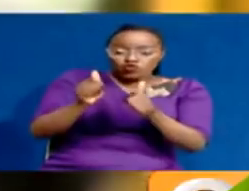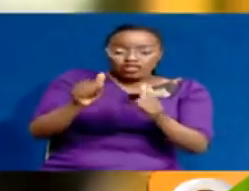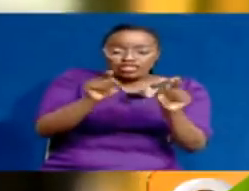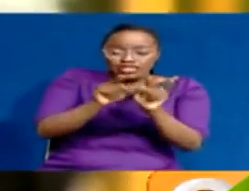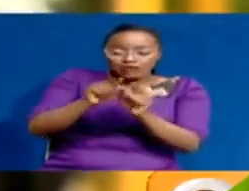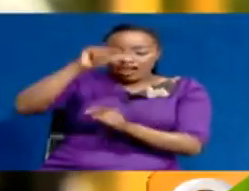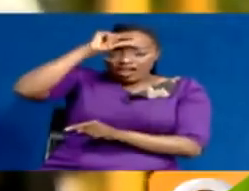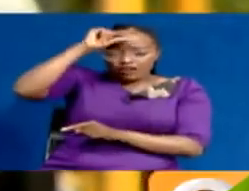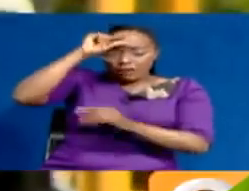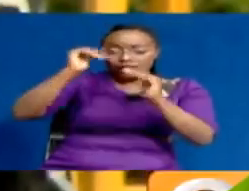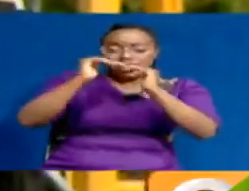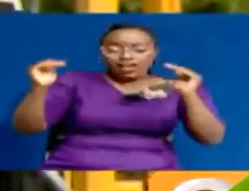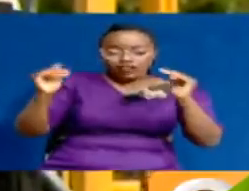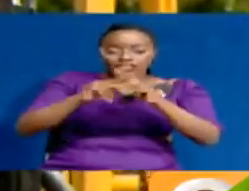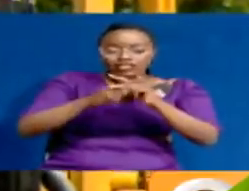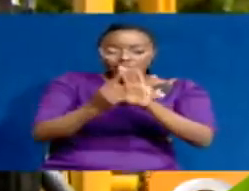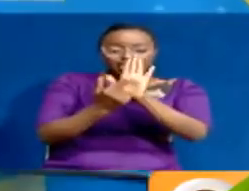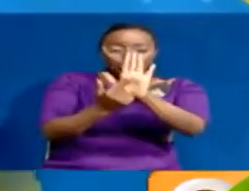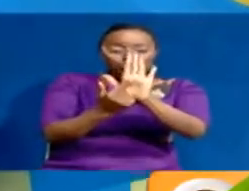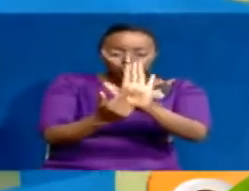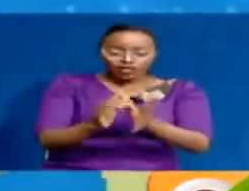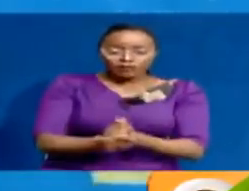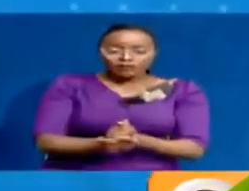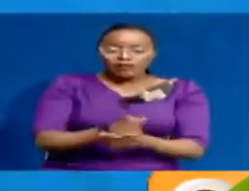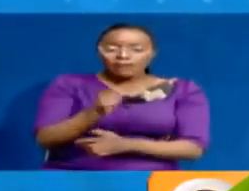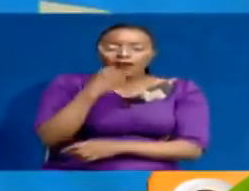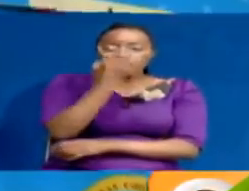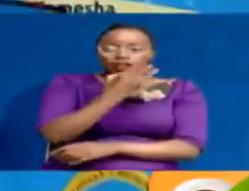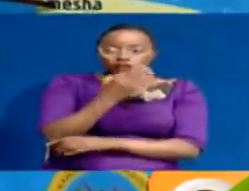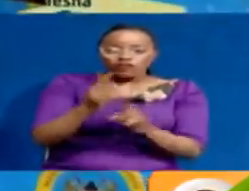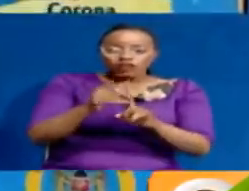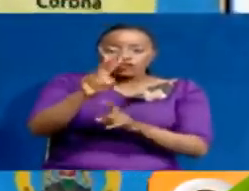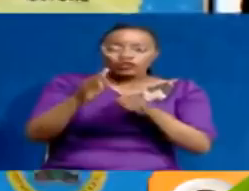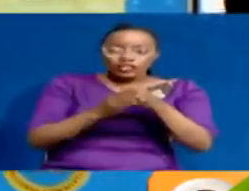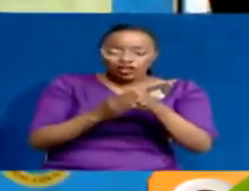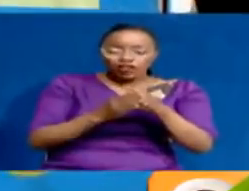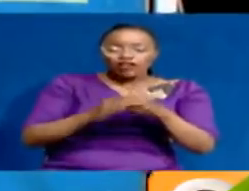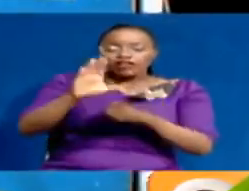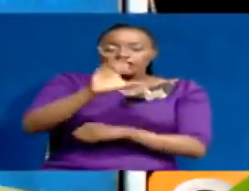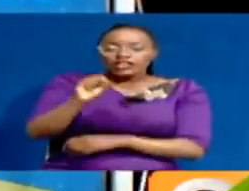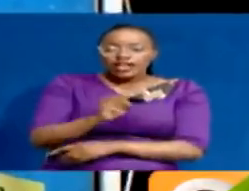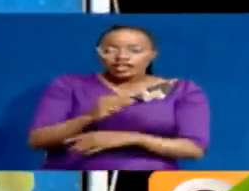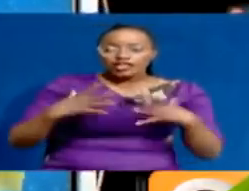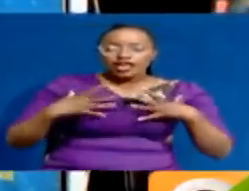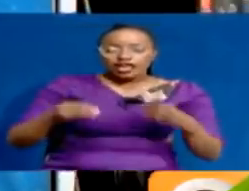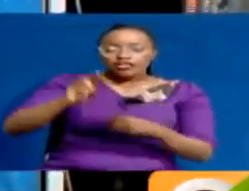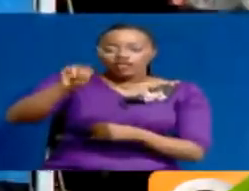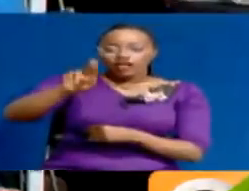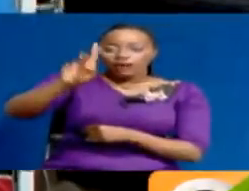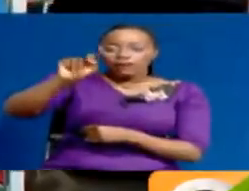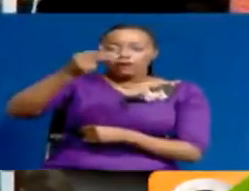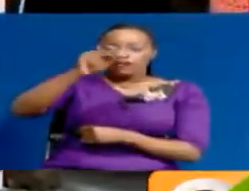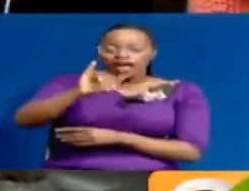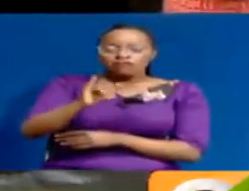even at the government level began to show. On March 29th this year, Health Cabinet Secretary Mutahi